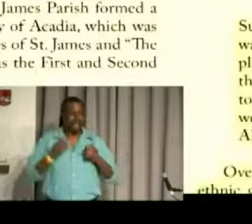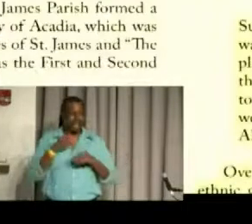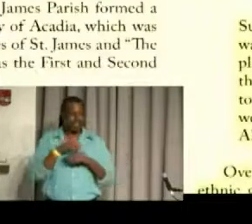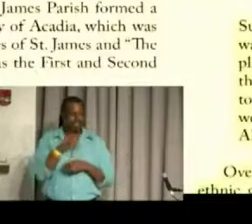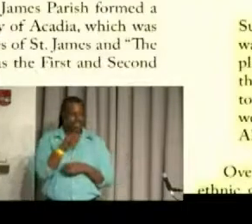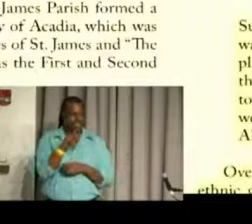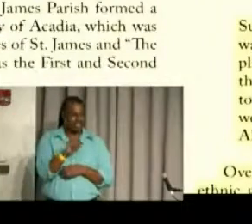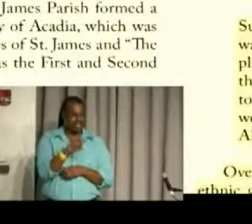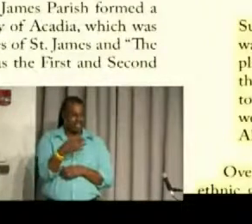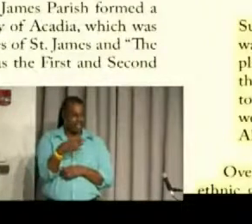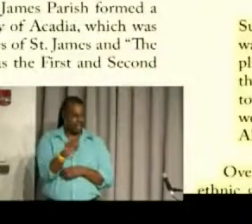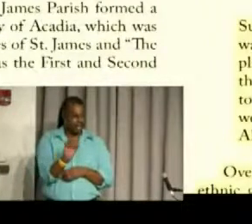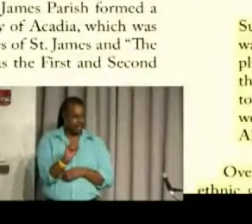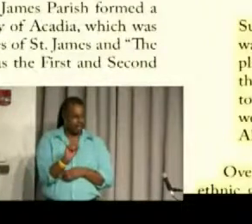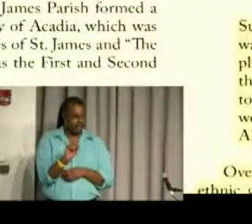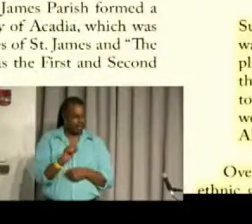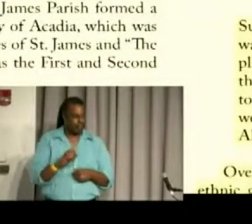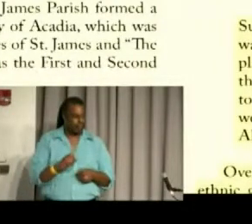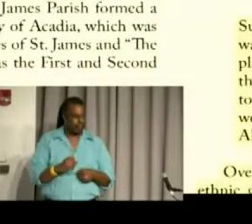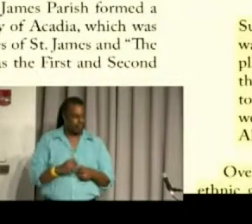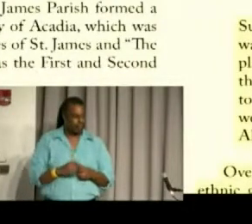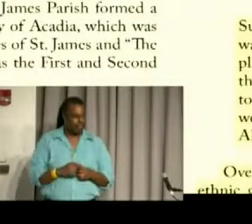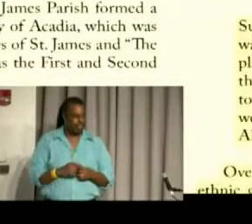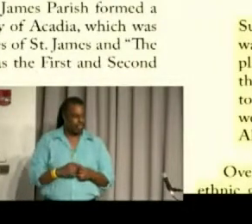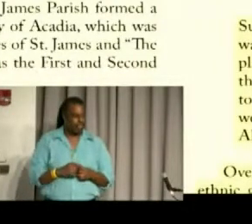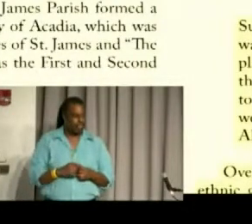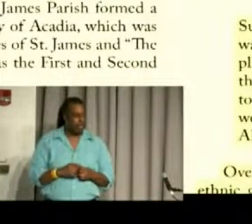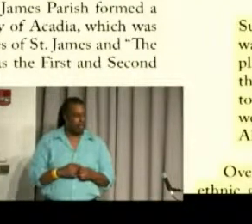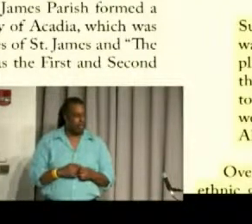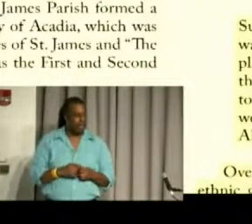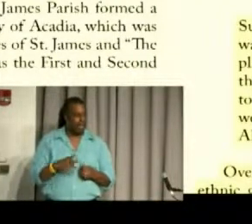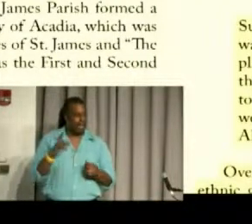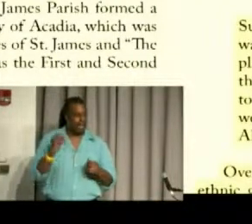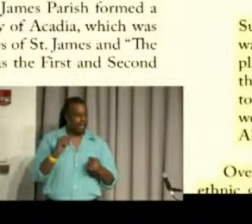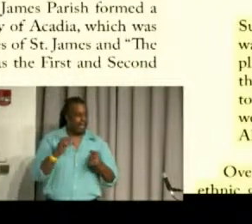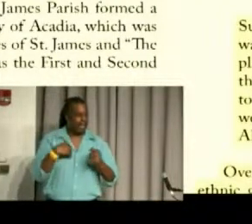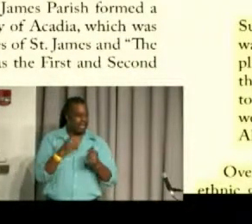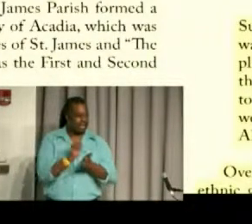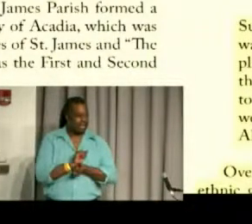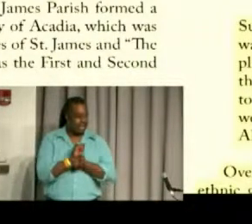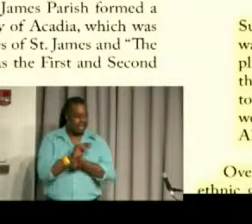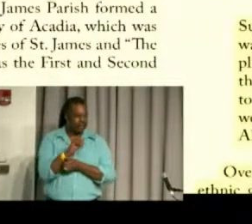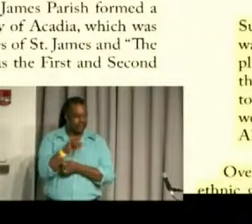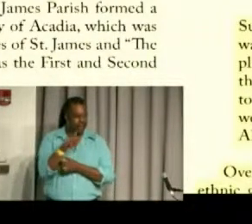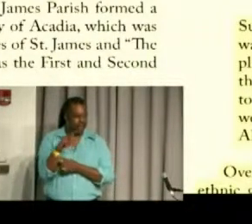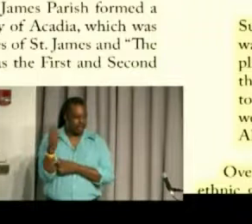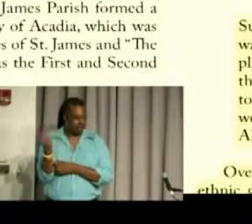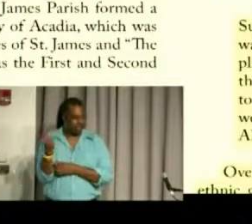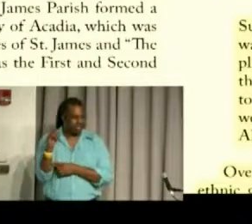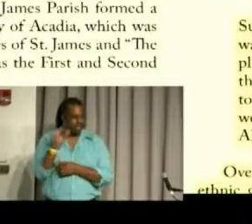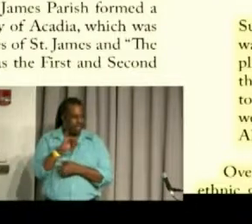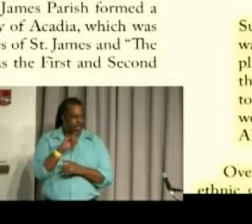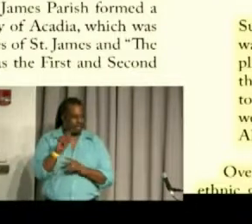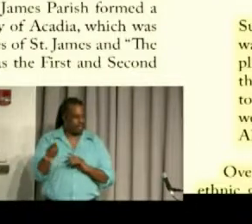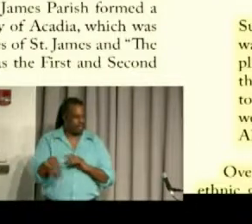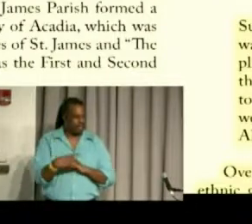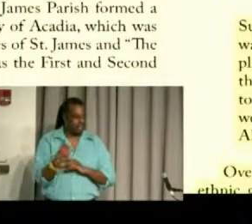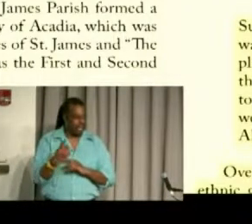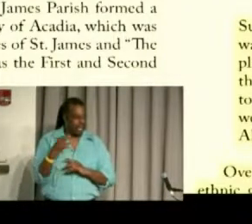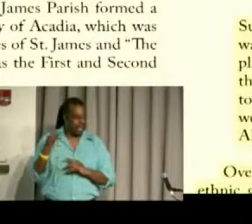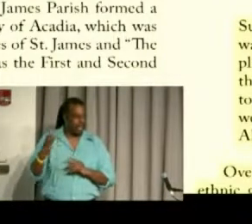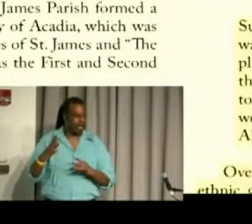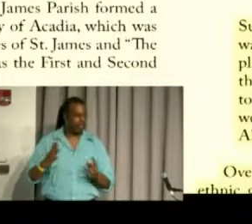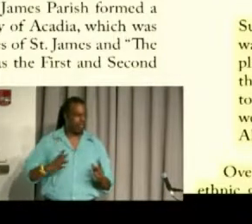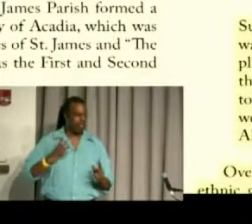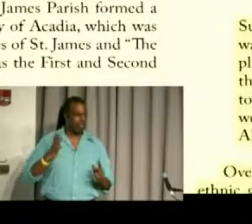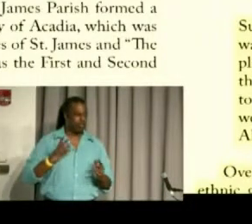James, an age when acreage was counted by thousands and slaves by hundreds. It was the day, it continues, of